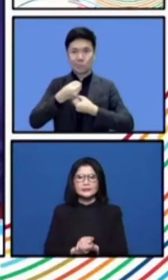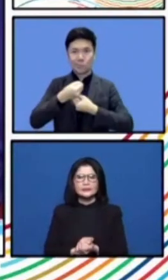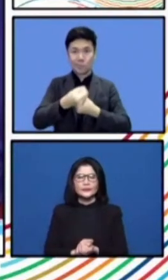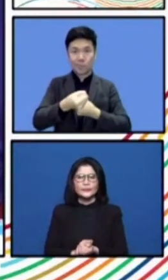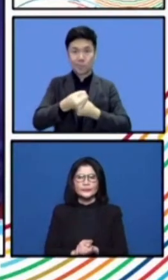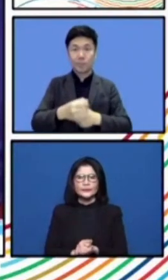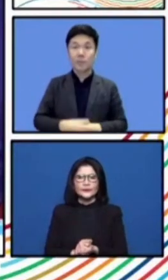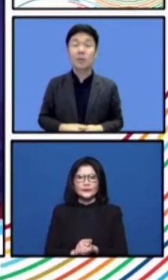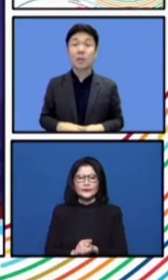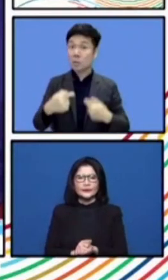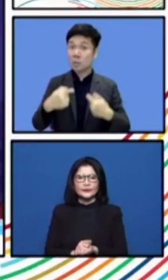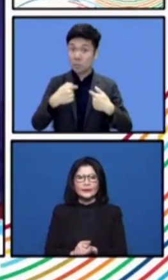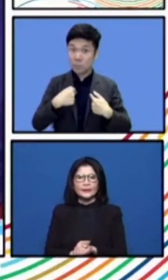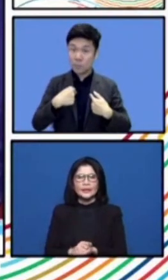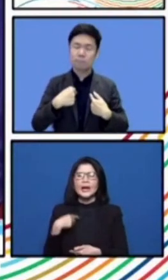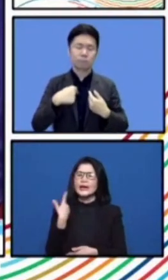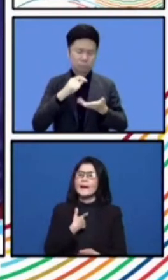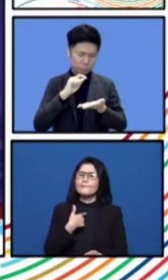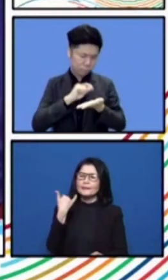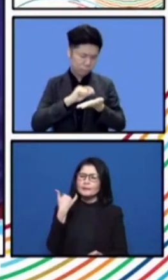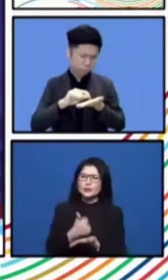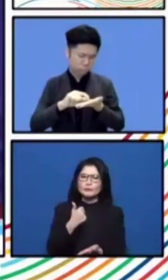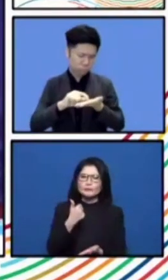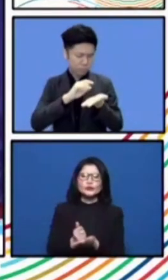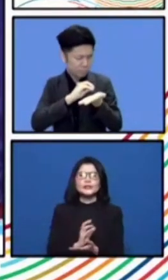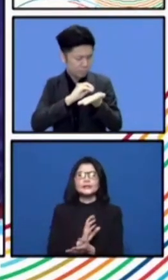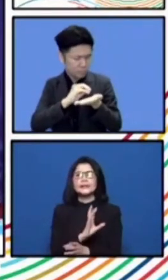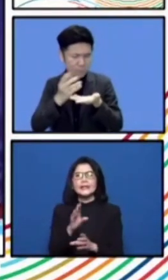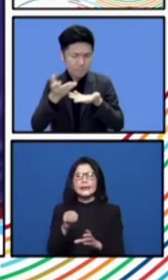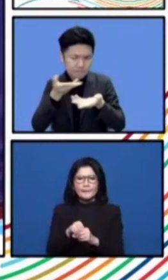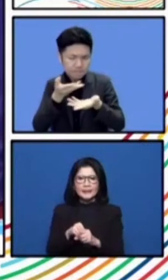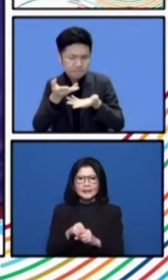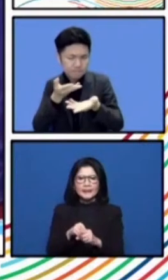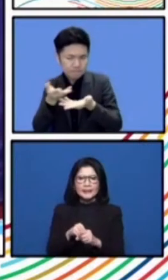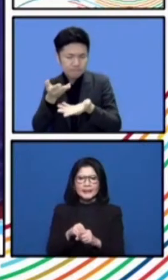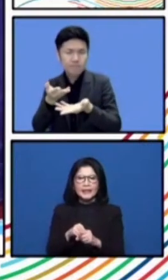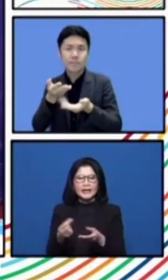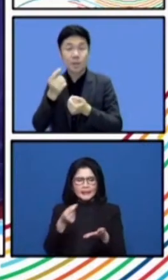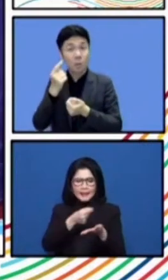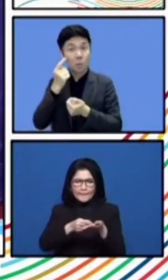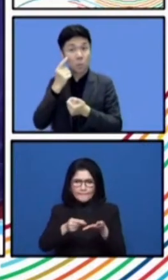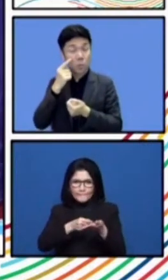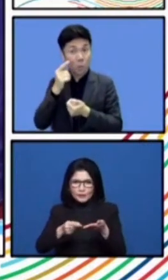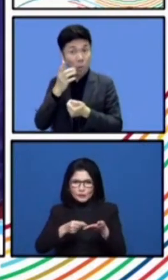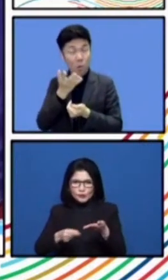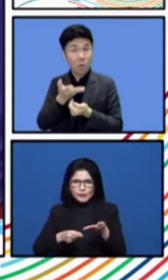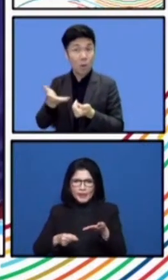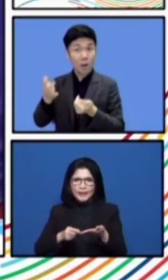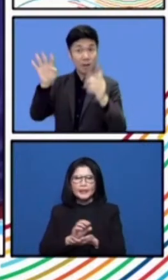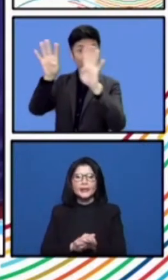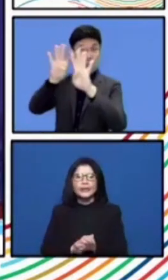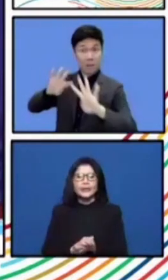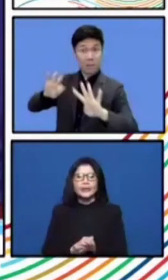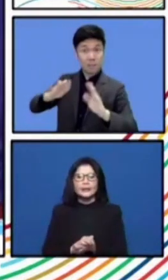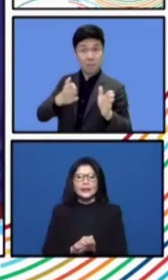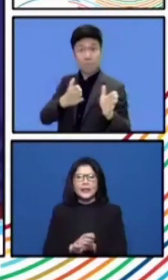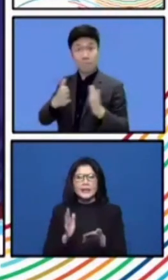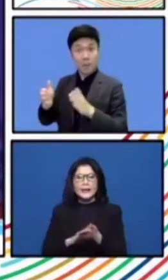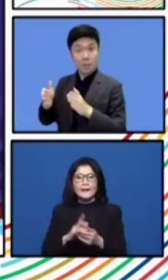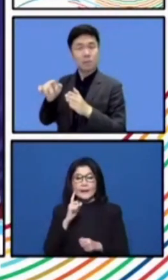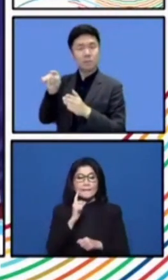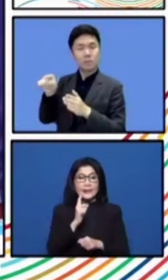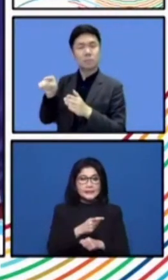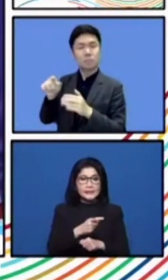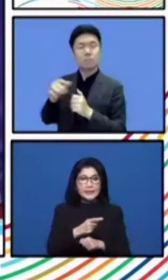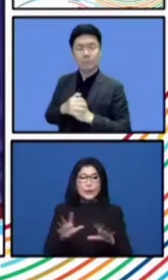and making sure that the any master plan contains an